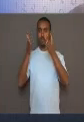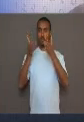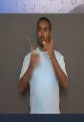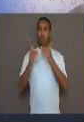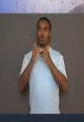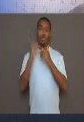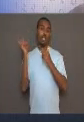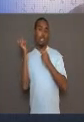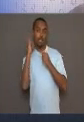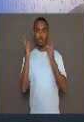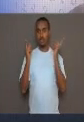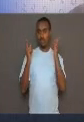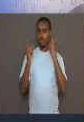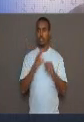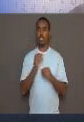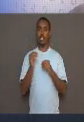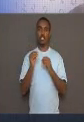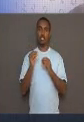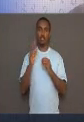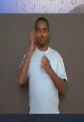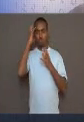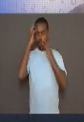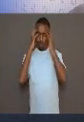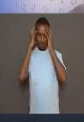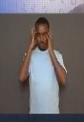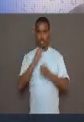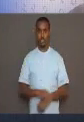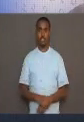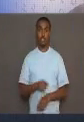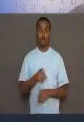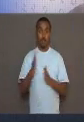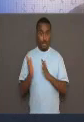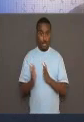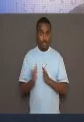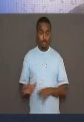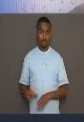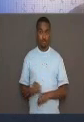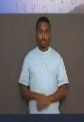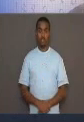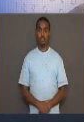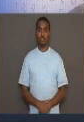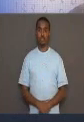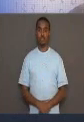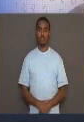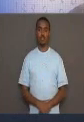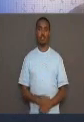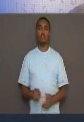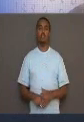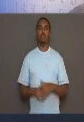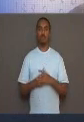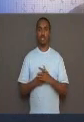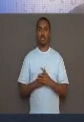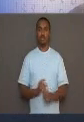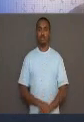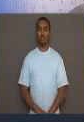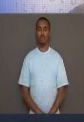on listening and comprehension. Are you ready, students? Let us begin.